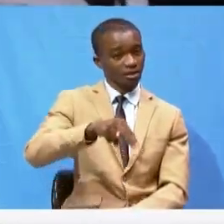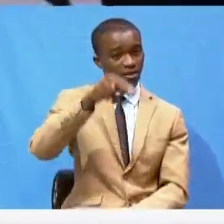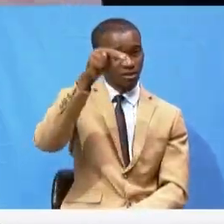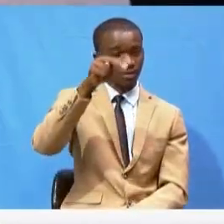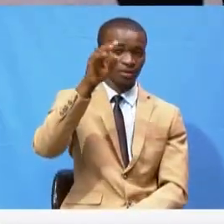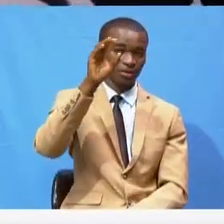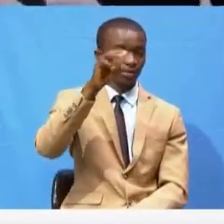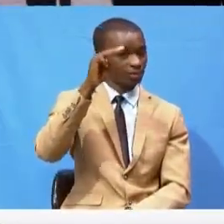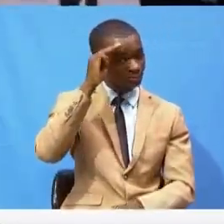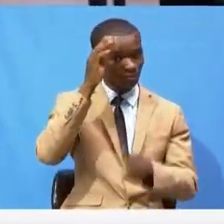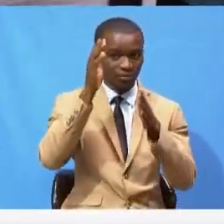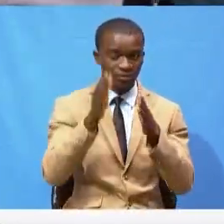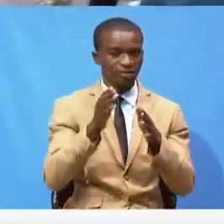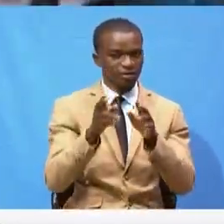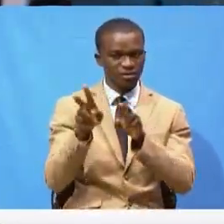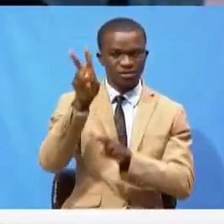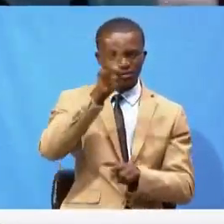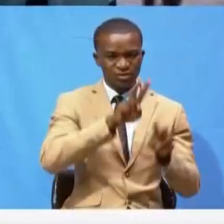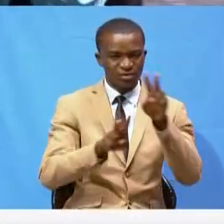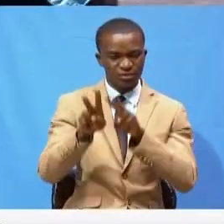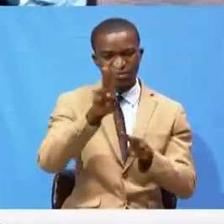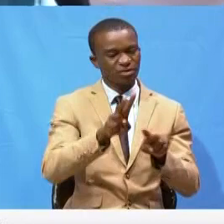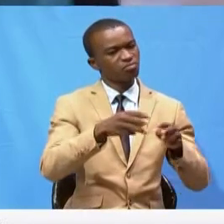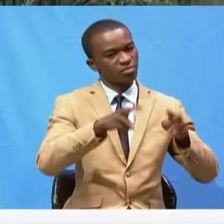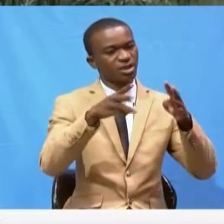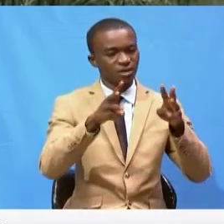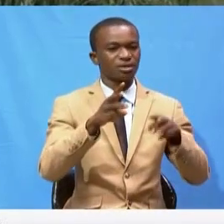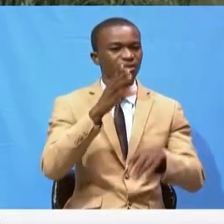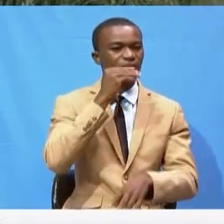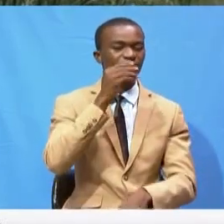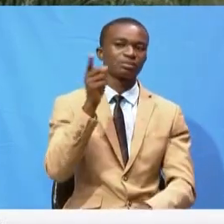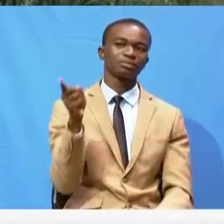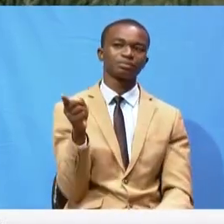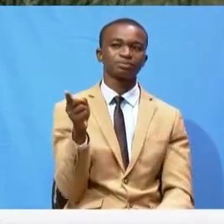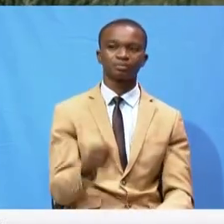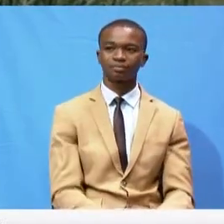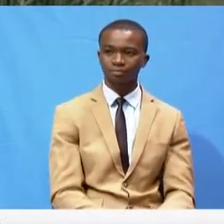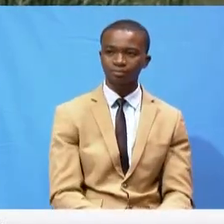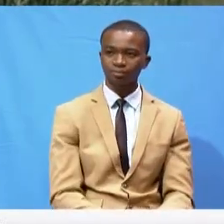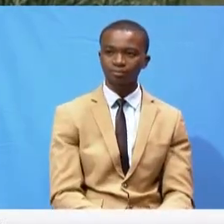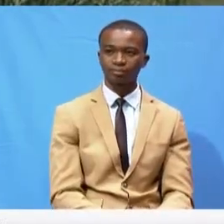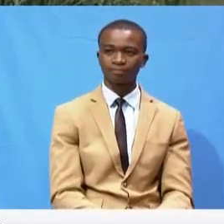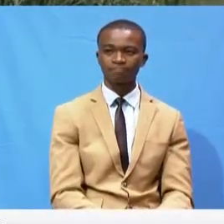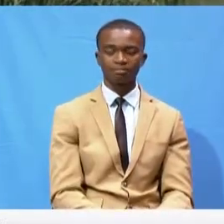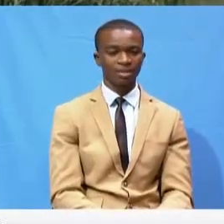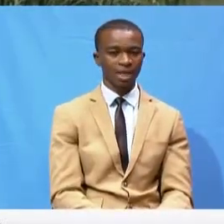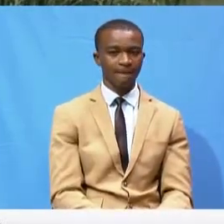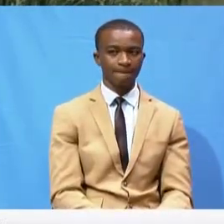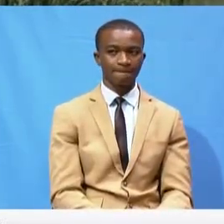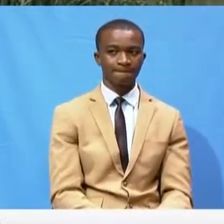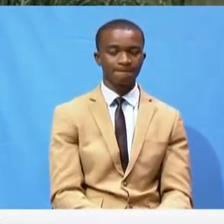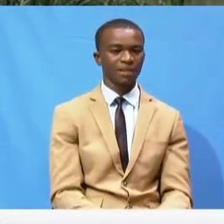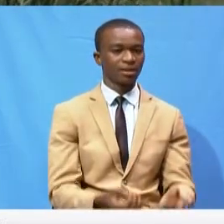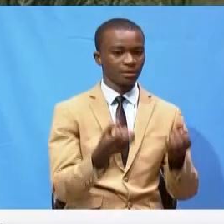Minister, Leonard Mbao, who inspected the market, had this to say. I've seen also the market where millions of dollars have